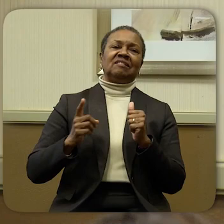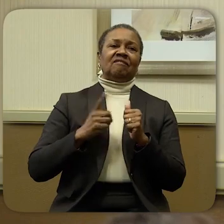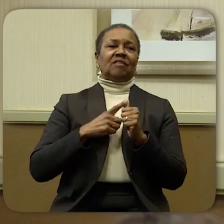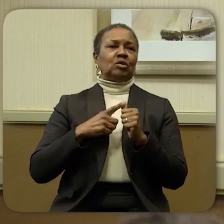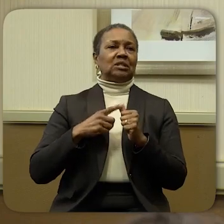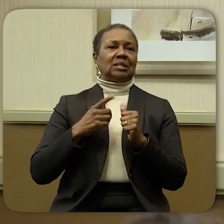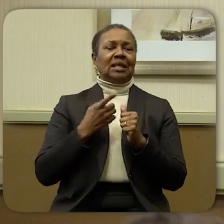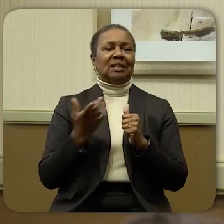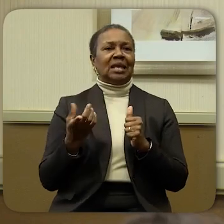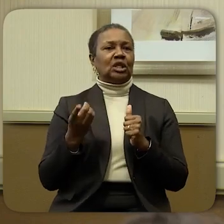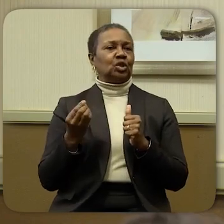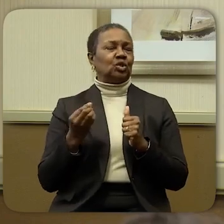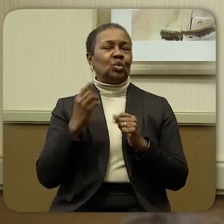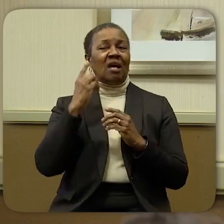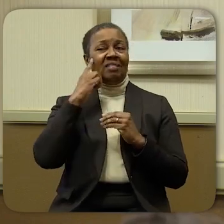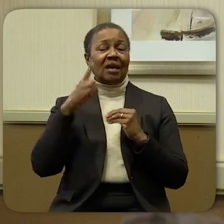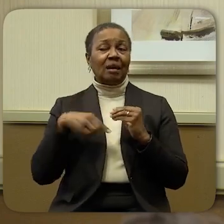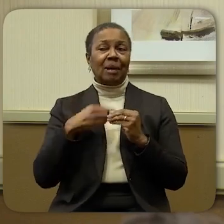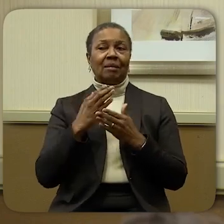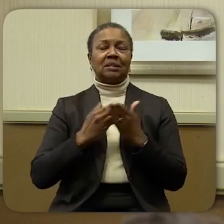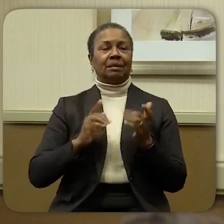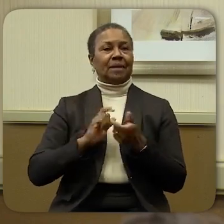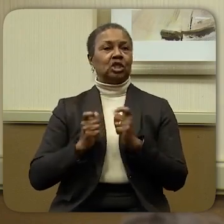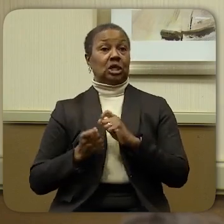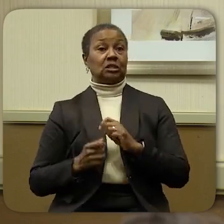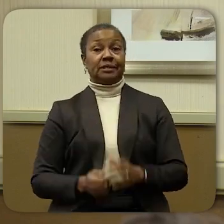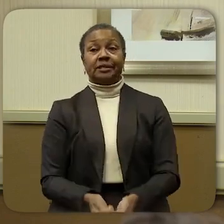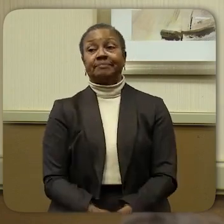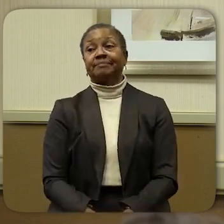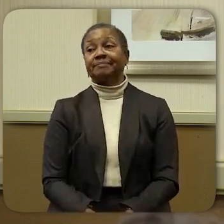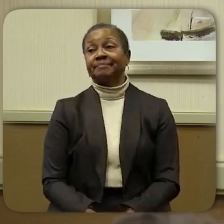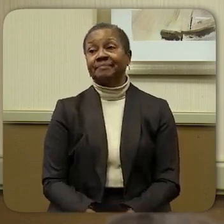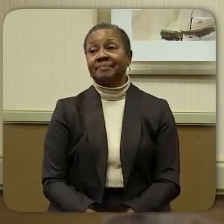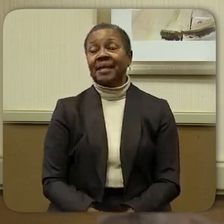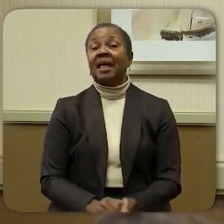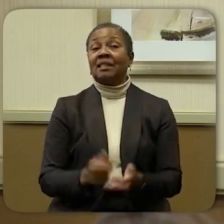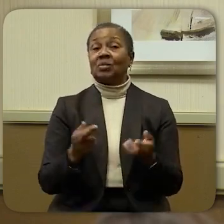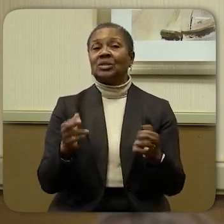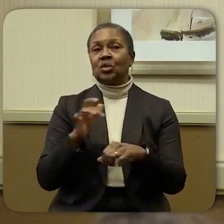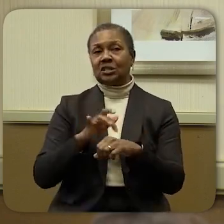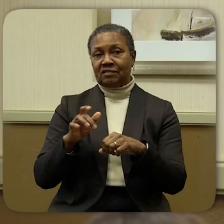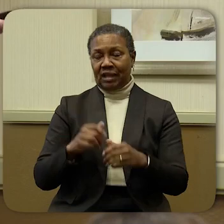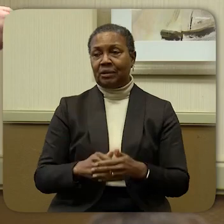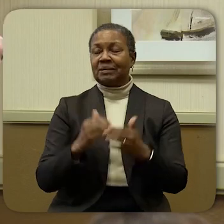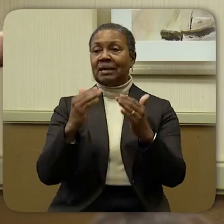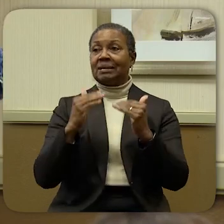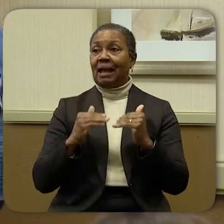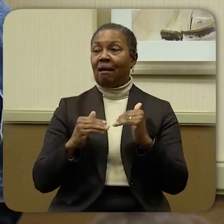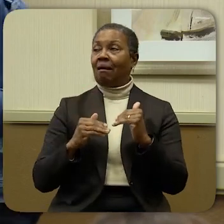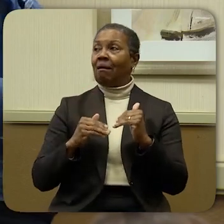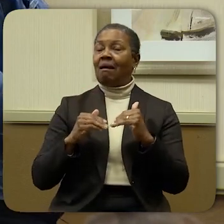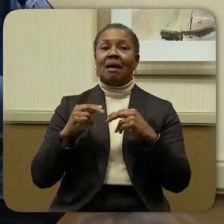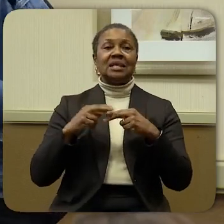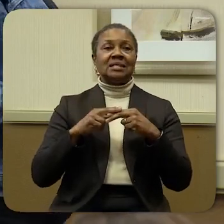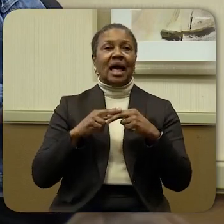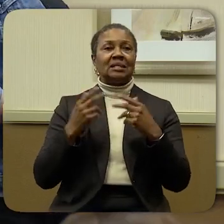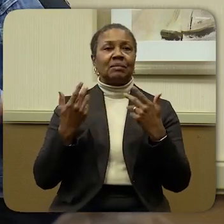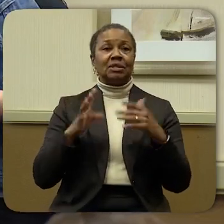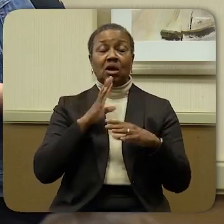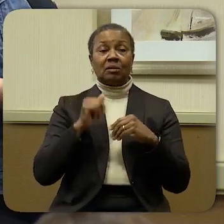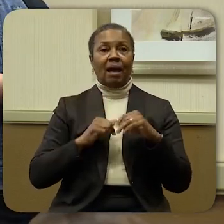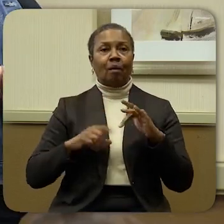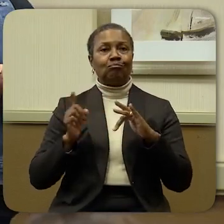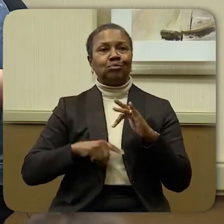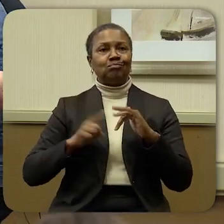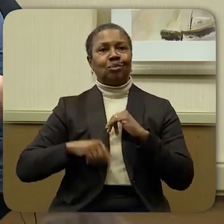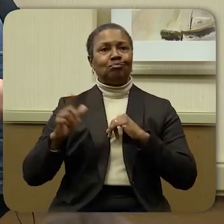be in thinking about making some adjustments. So that resource is there. Now I'm going to skip through the slides that we already went through